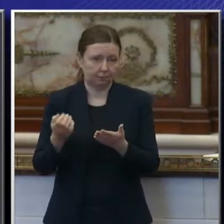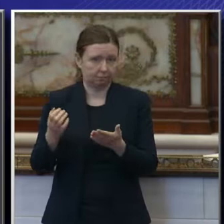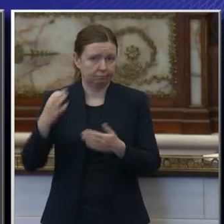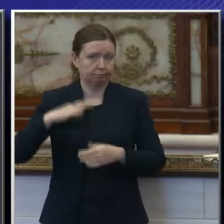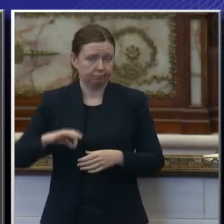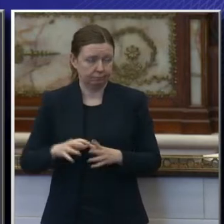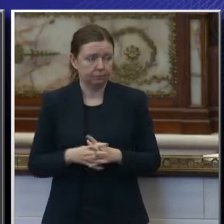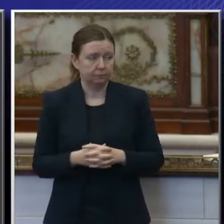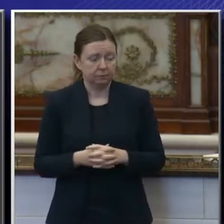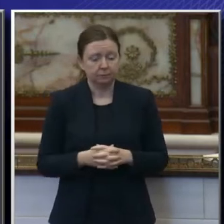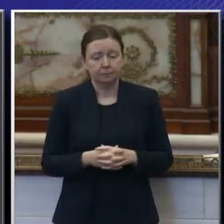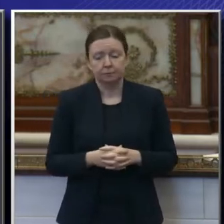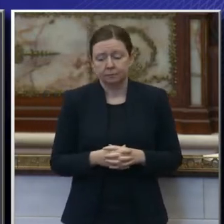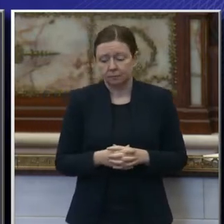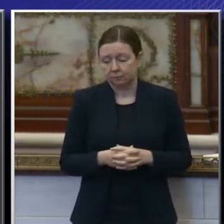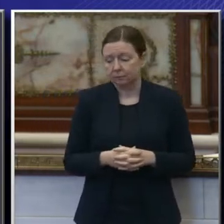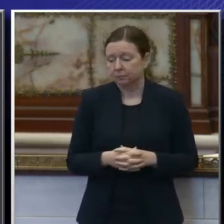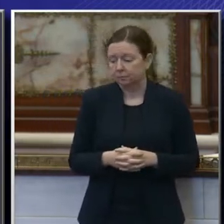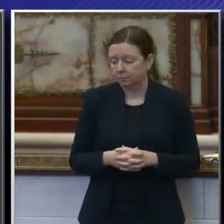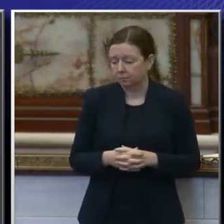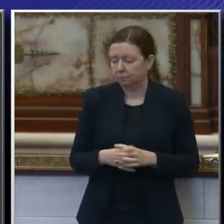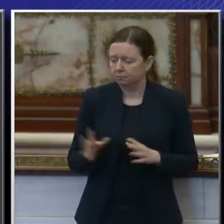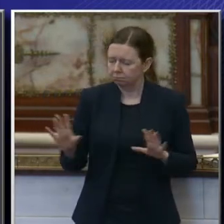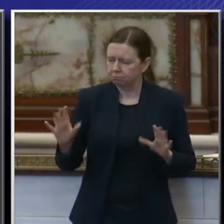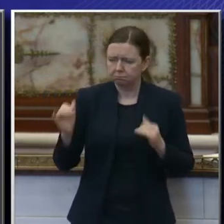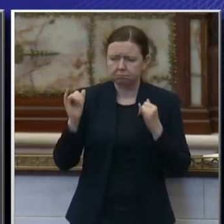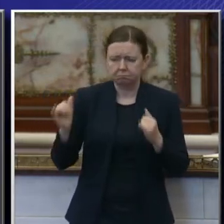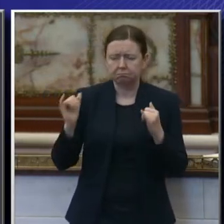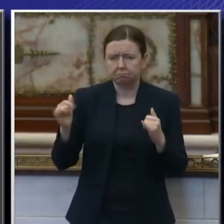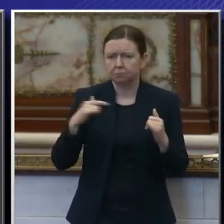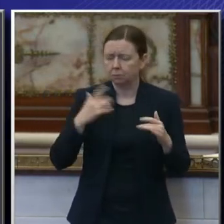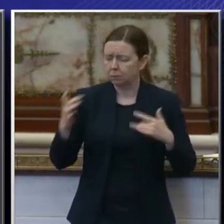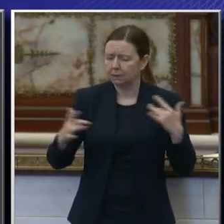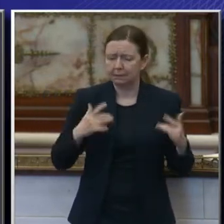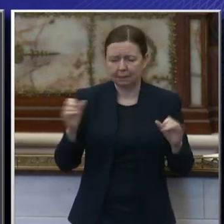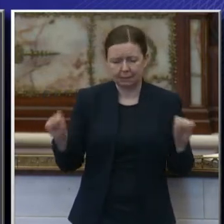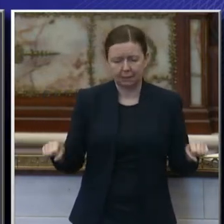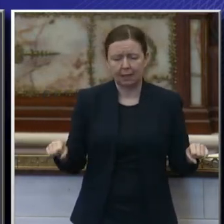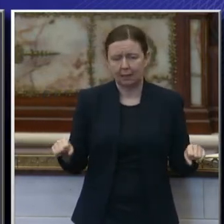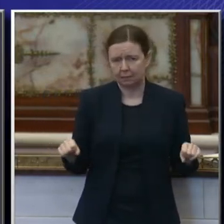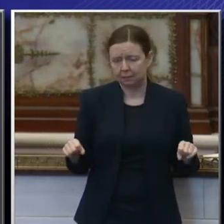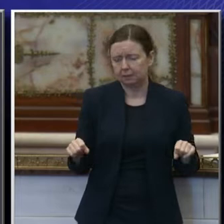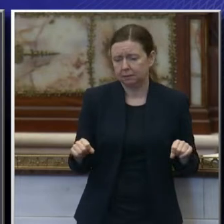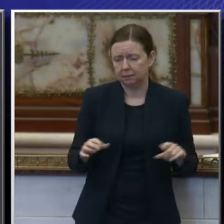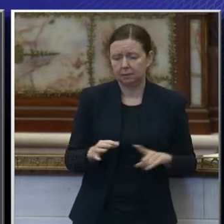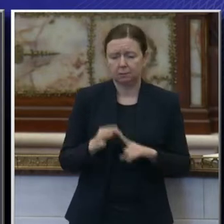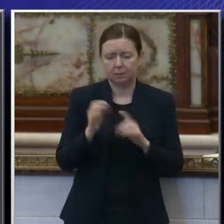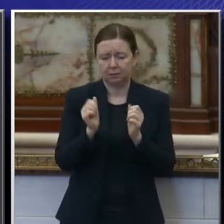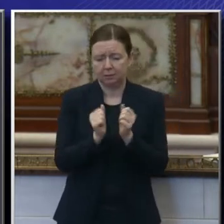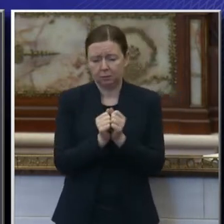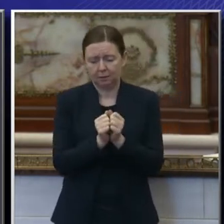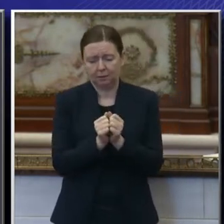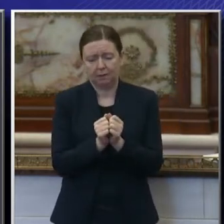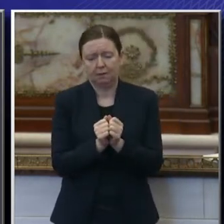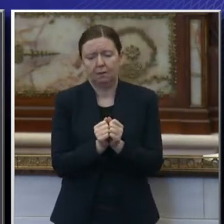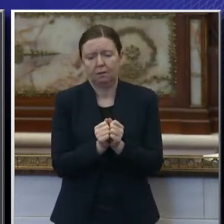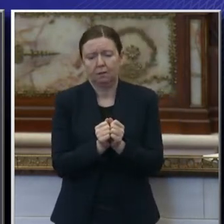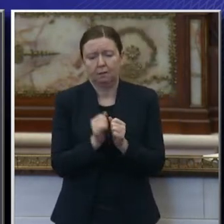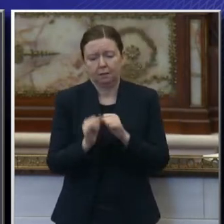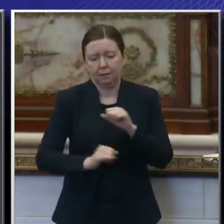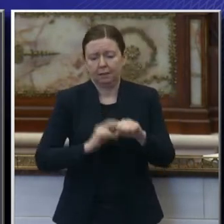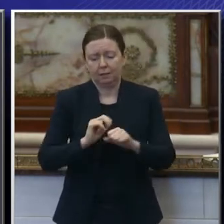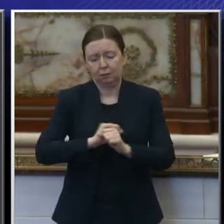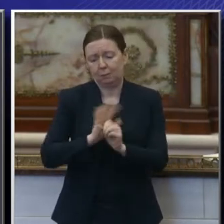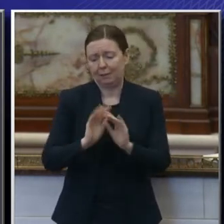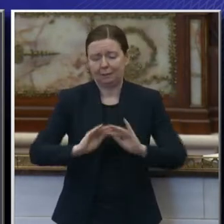And Jerry, we are the same. I mean, we're excited about that, especially in light of this, you know, international